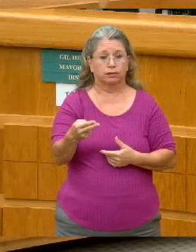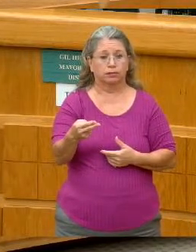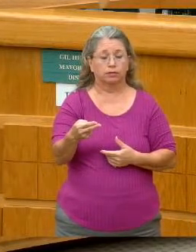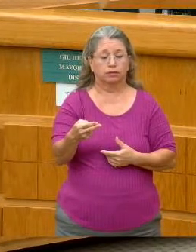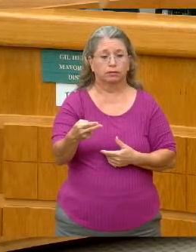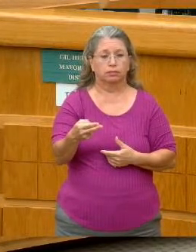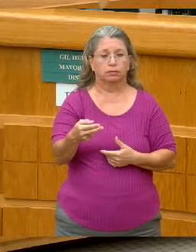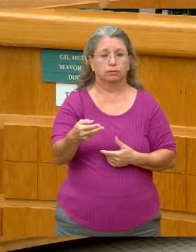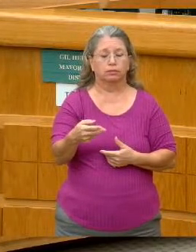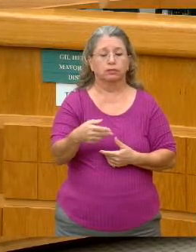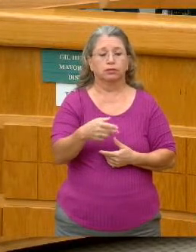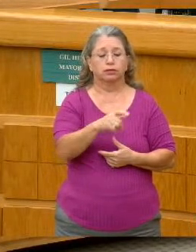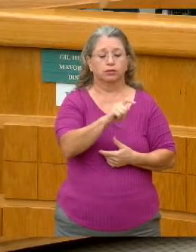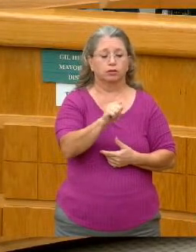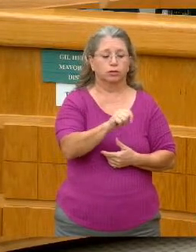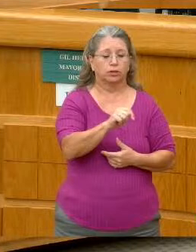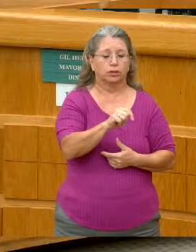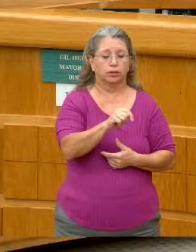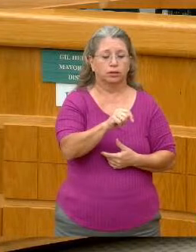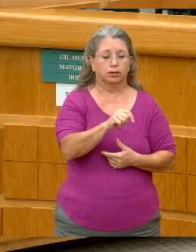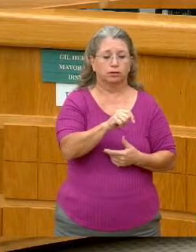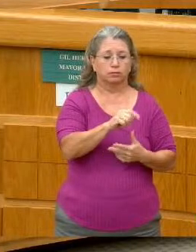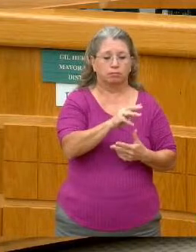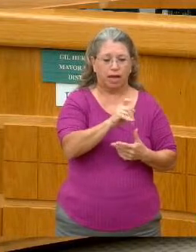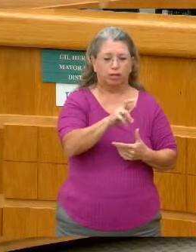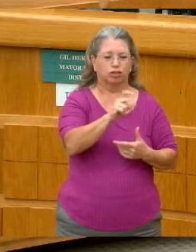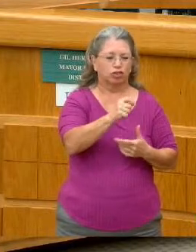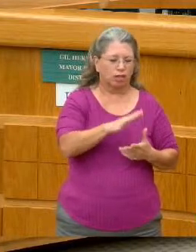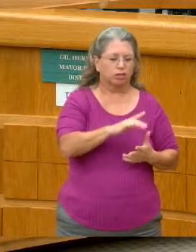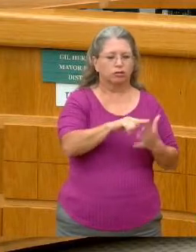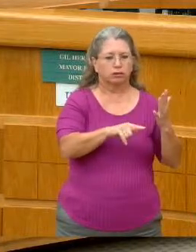Tuesdays, mayor and judge and others. And then we'll get you more